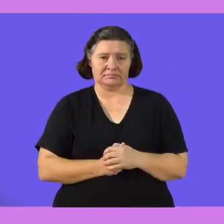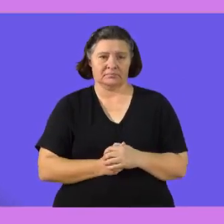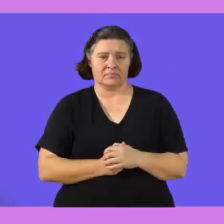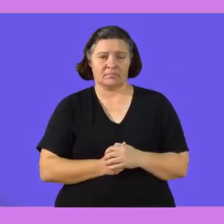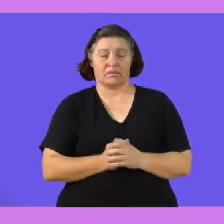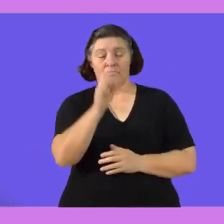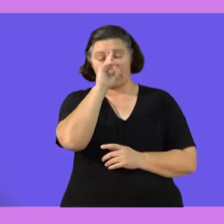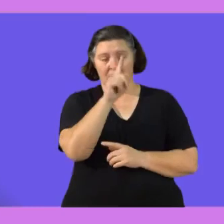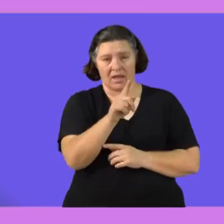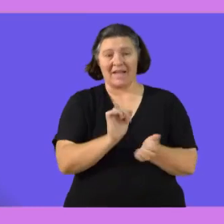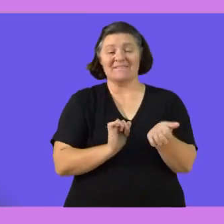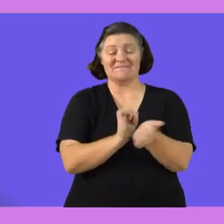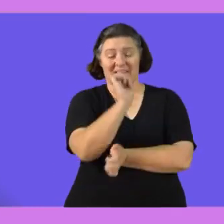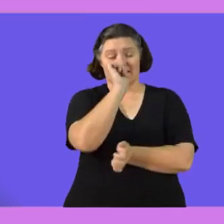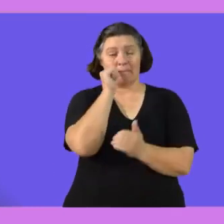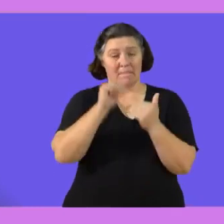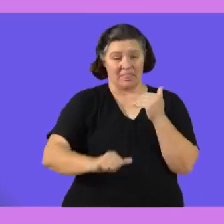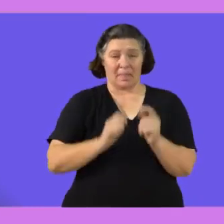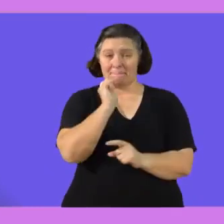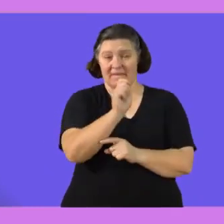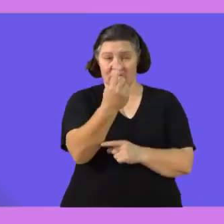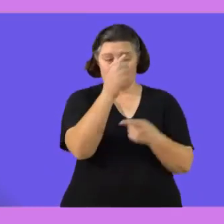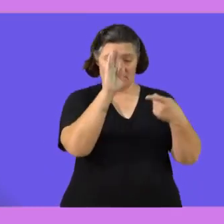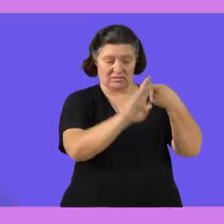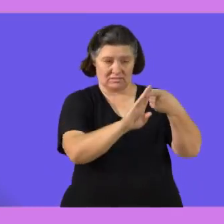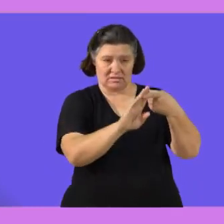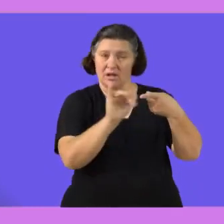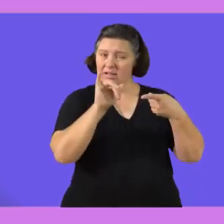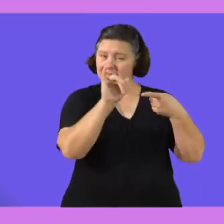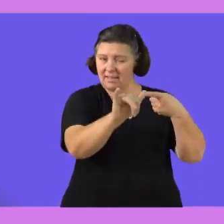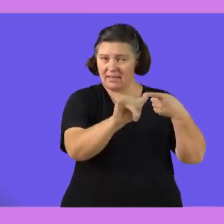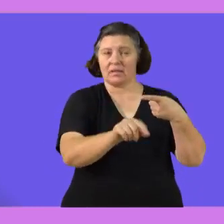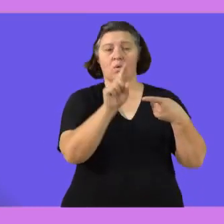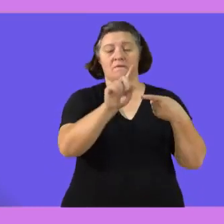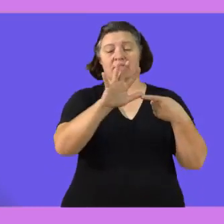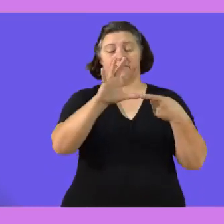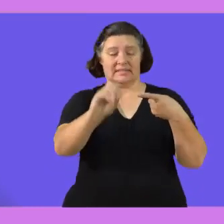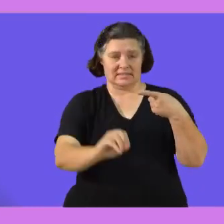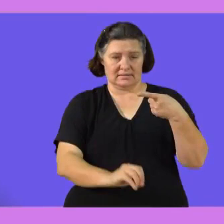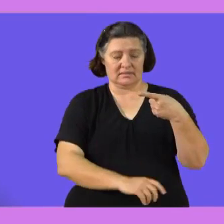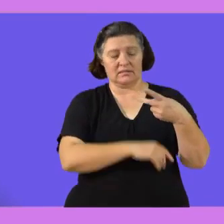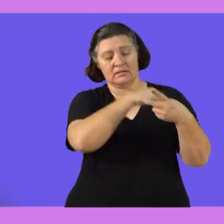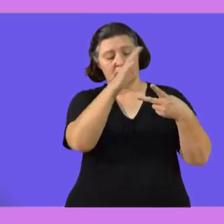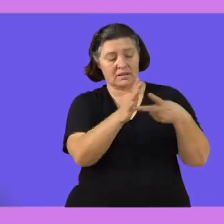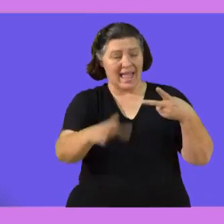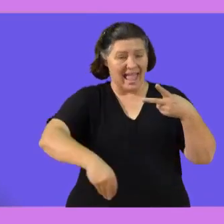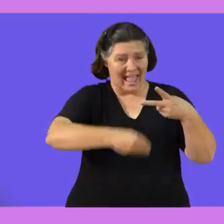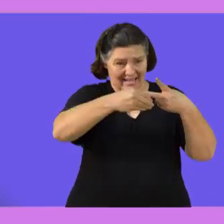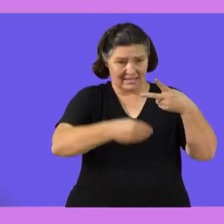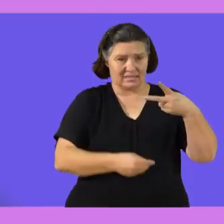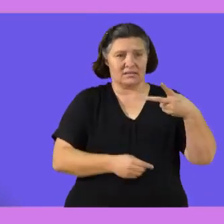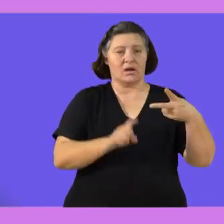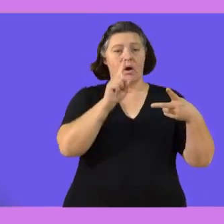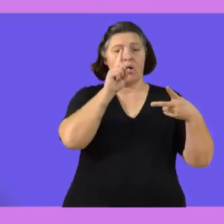looking at this, remember here's a fixed monthly fee. The fixed monthly fee is 150 rand